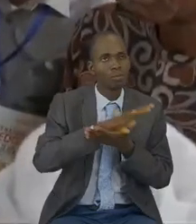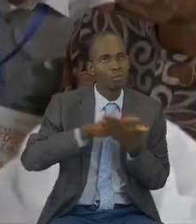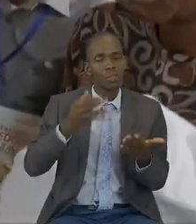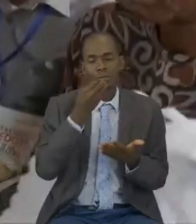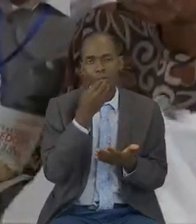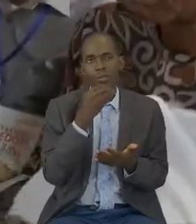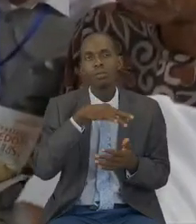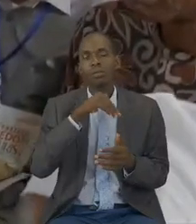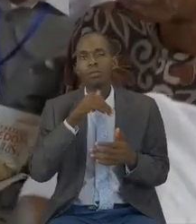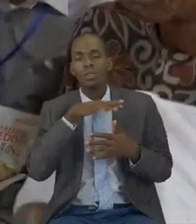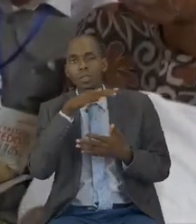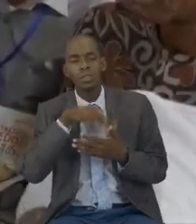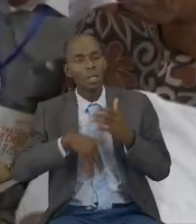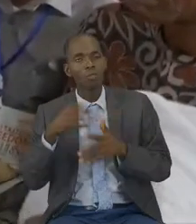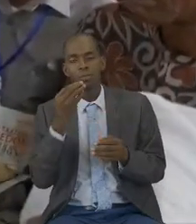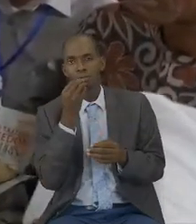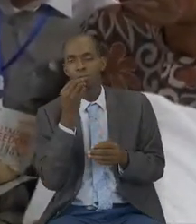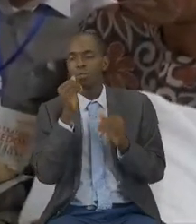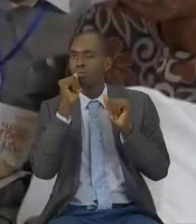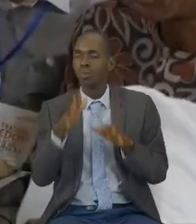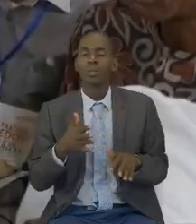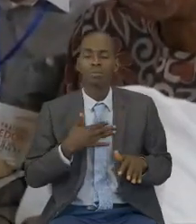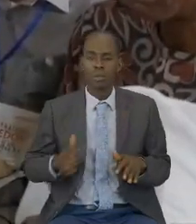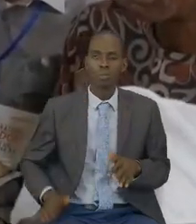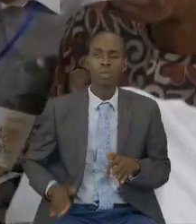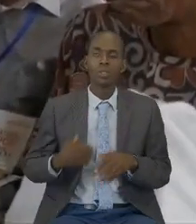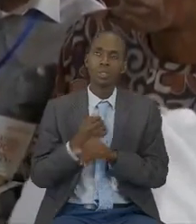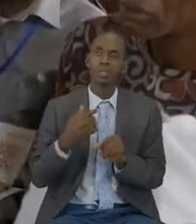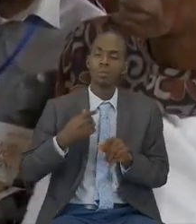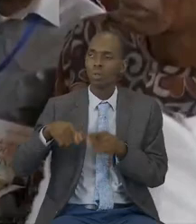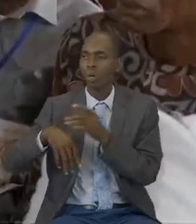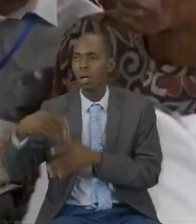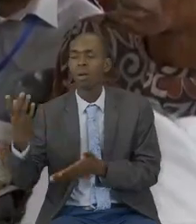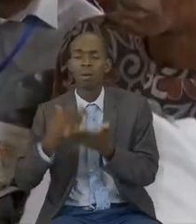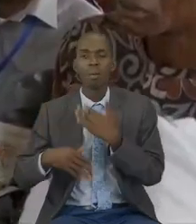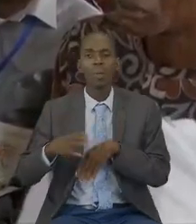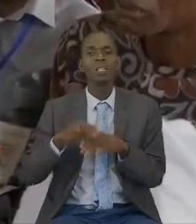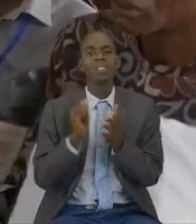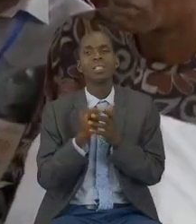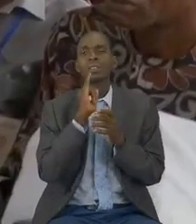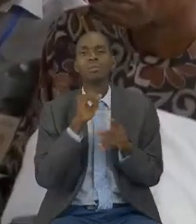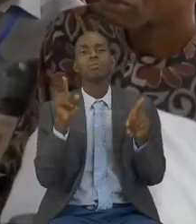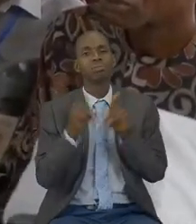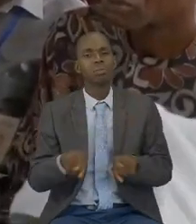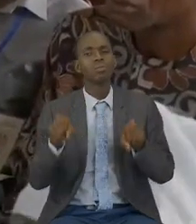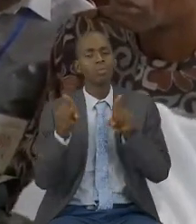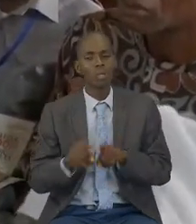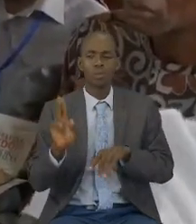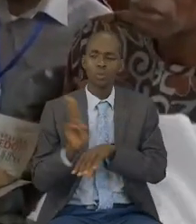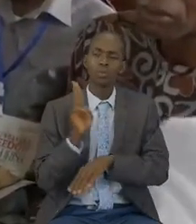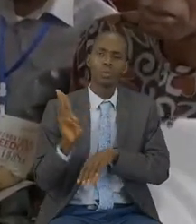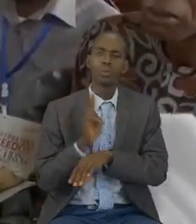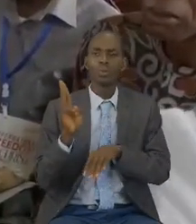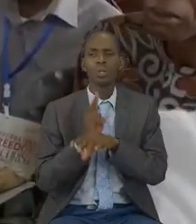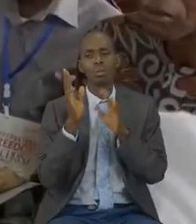our tea, and you're a great, great God. Praise the Lord. That's what you said yesterday. That's what you said the other day. That's what you said the other week. That's what you